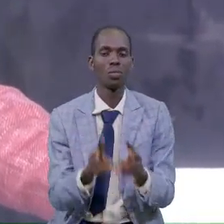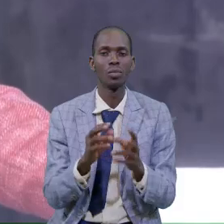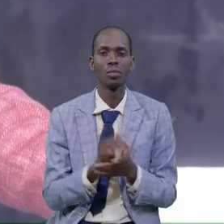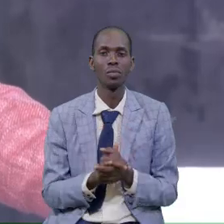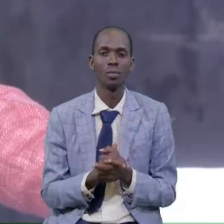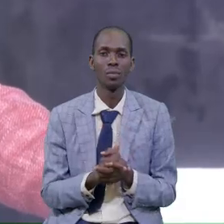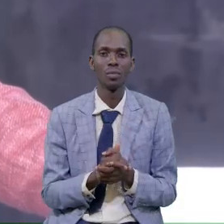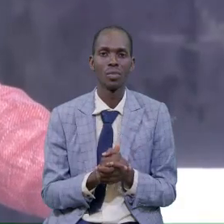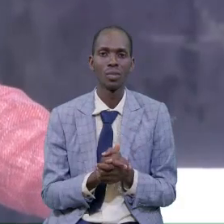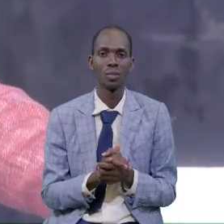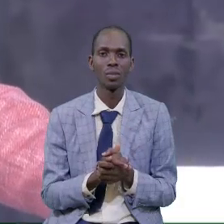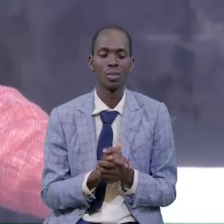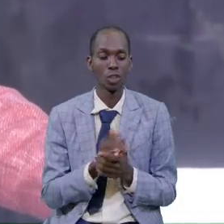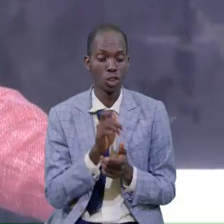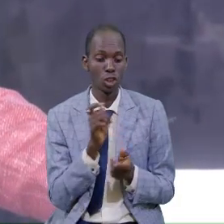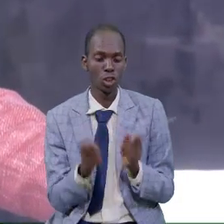Change.